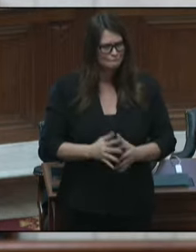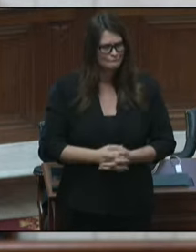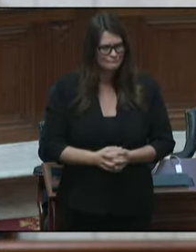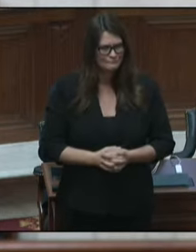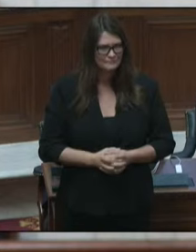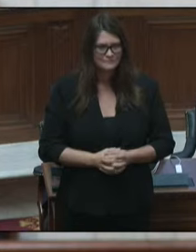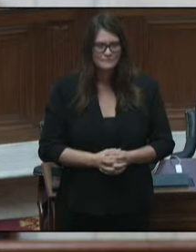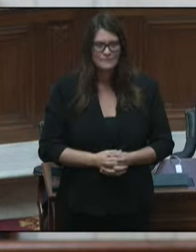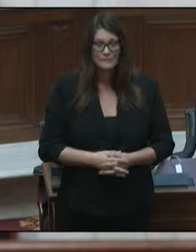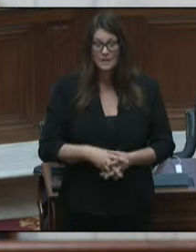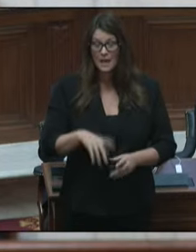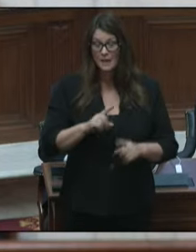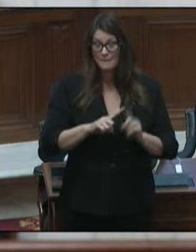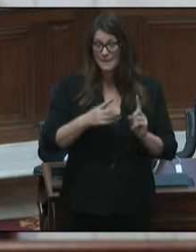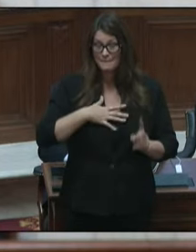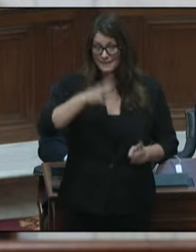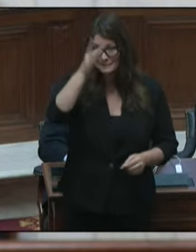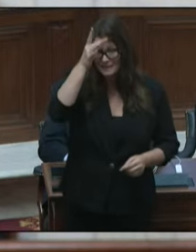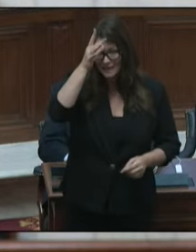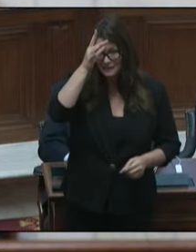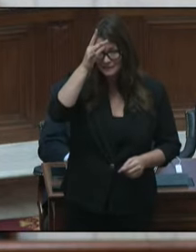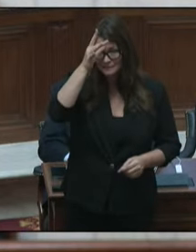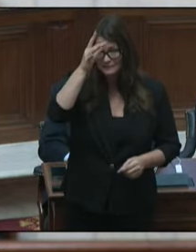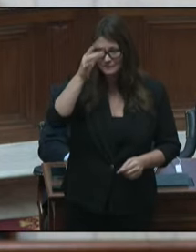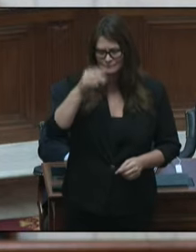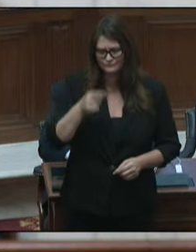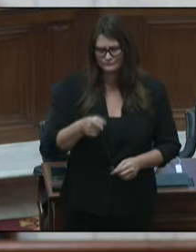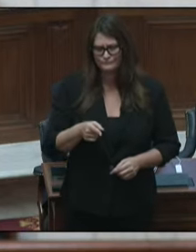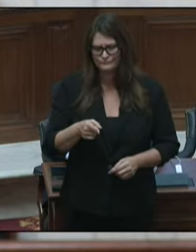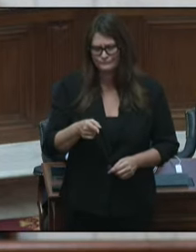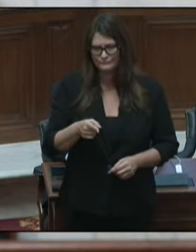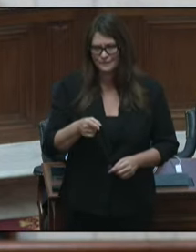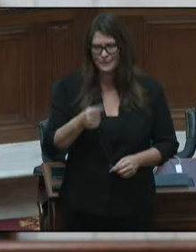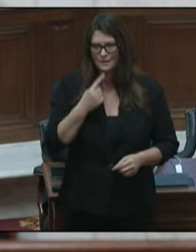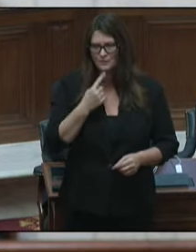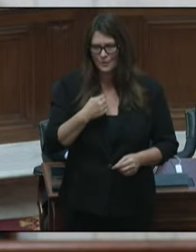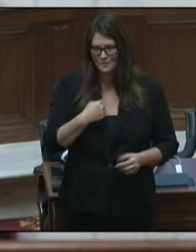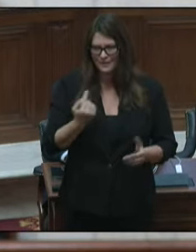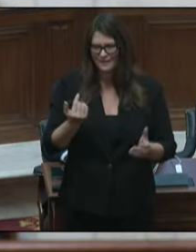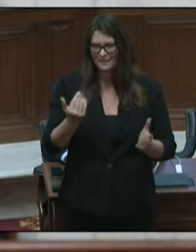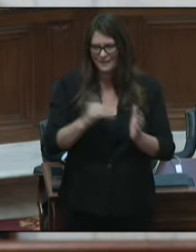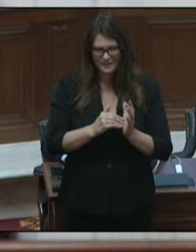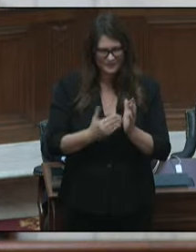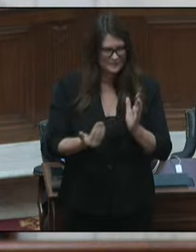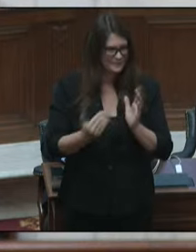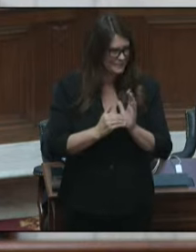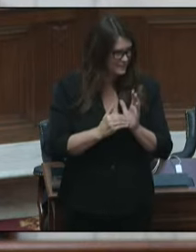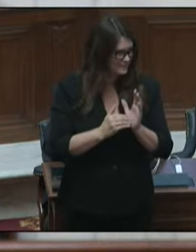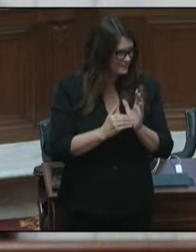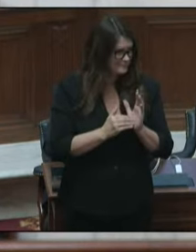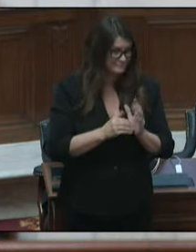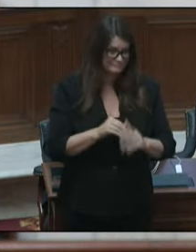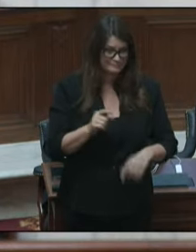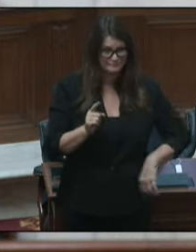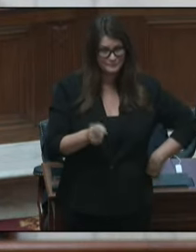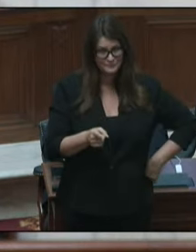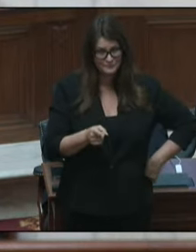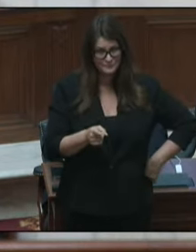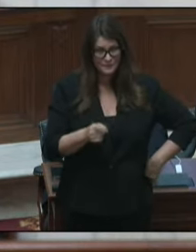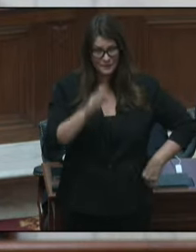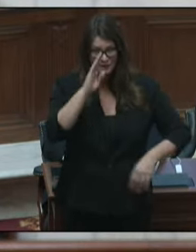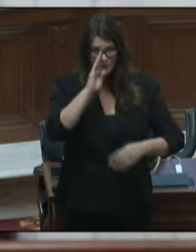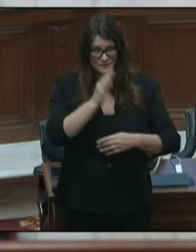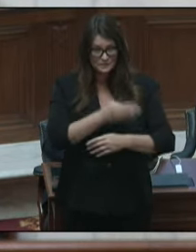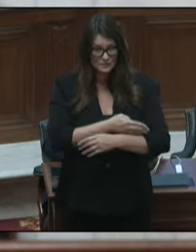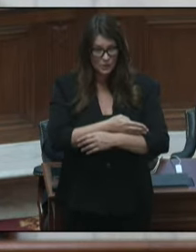said, my dad would have said to me a thousand times, son, the